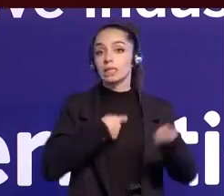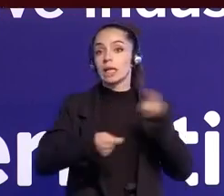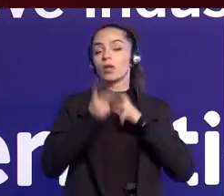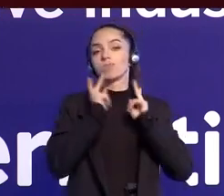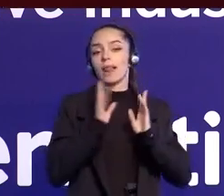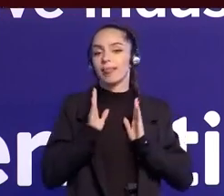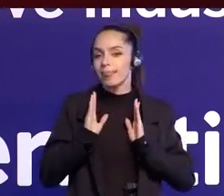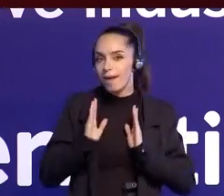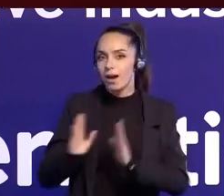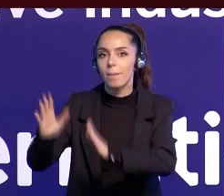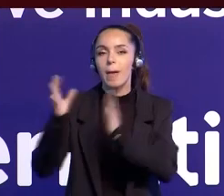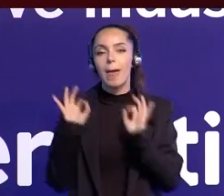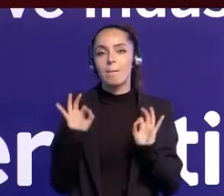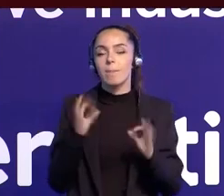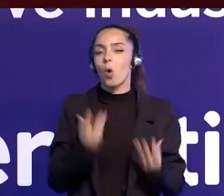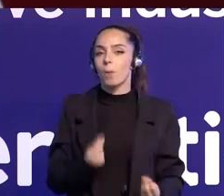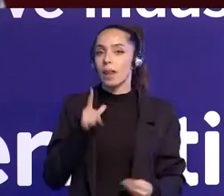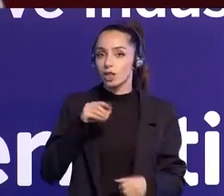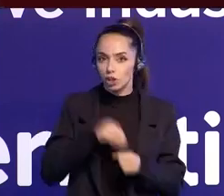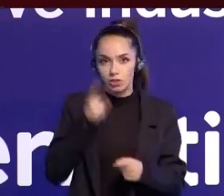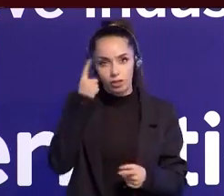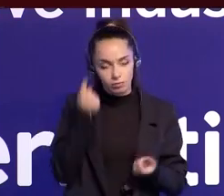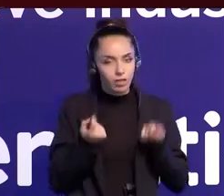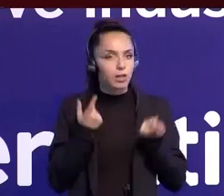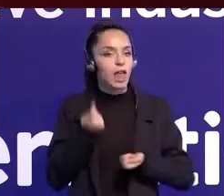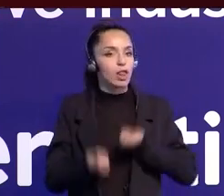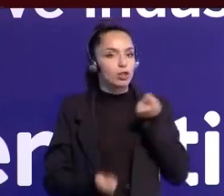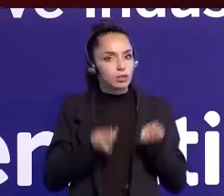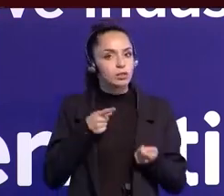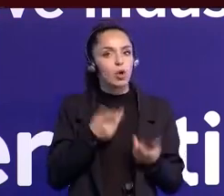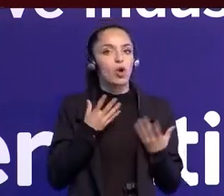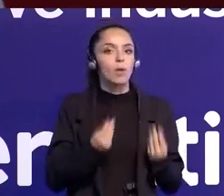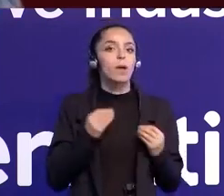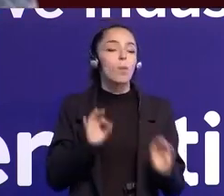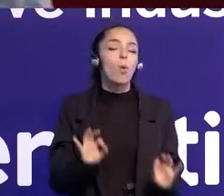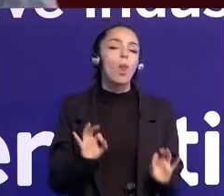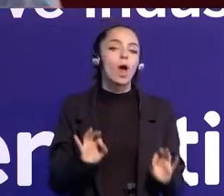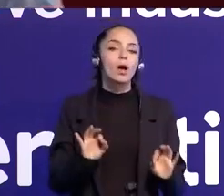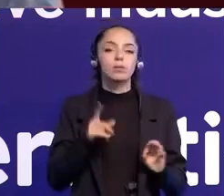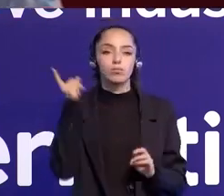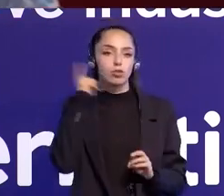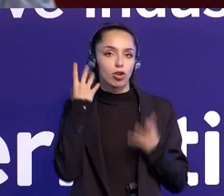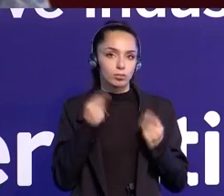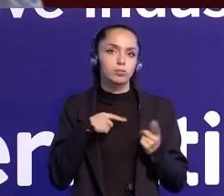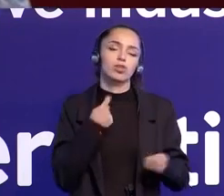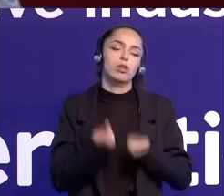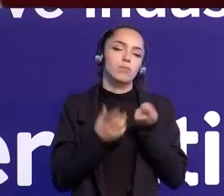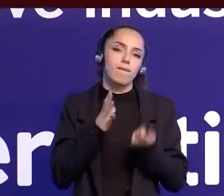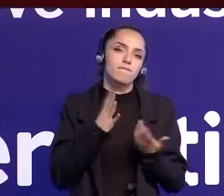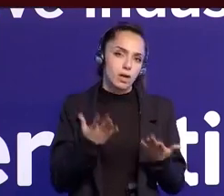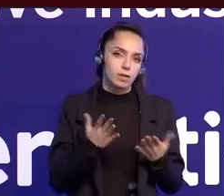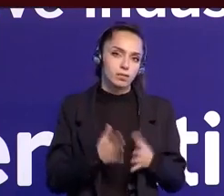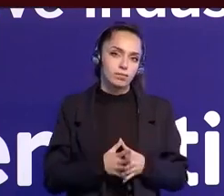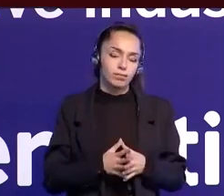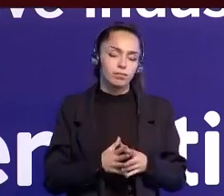comes to creative industries. Third, we're talking about targeted instruments for businesses